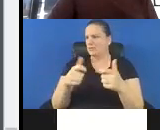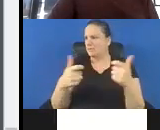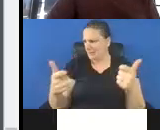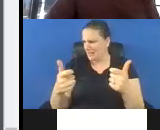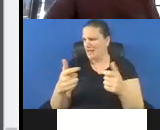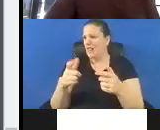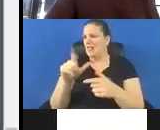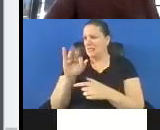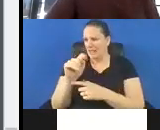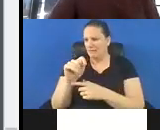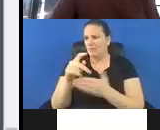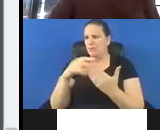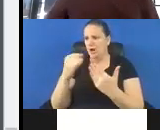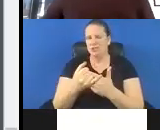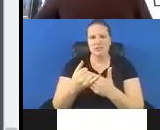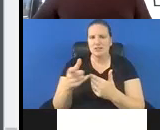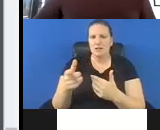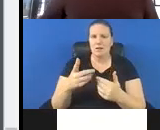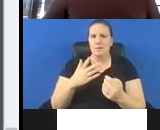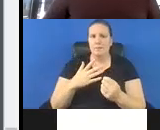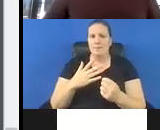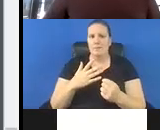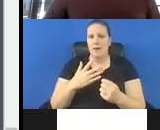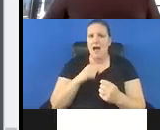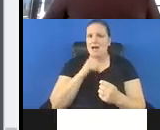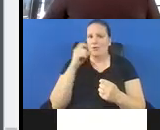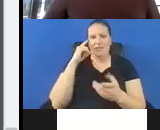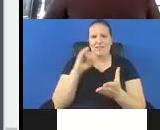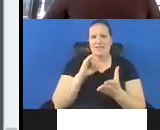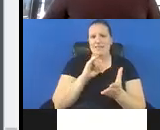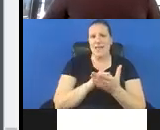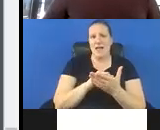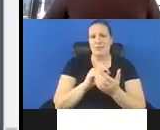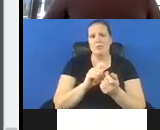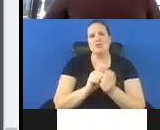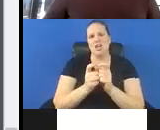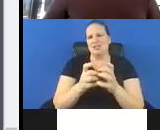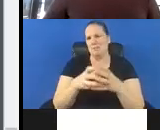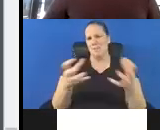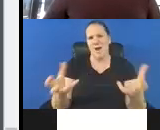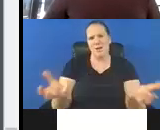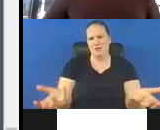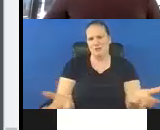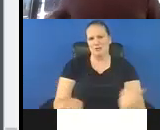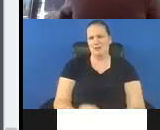I mean, it doesn't move I don't think it moves the needle that much.